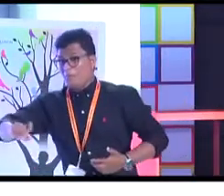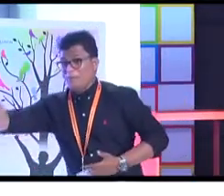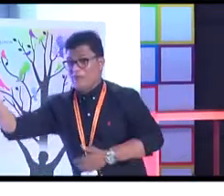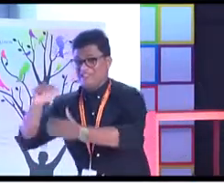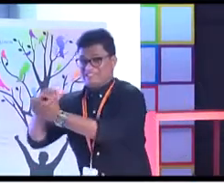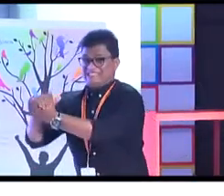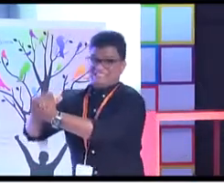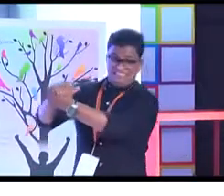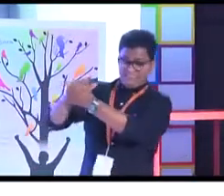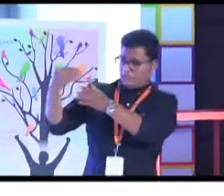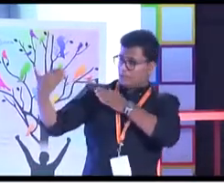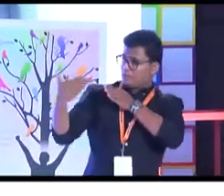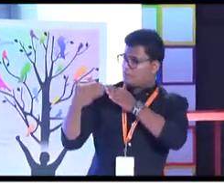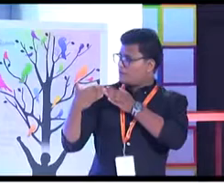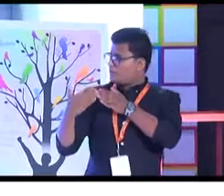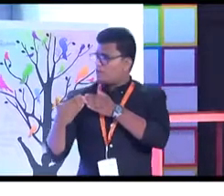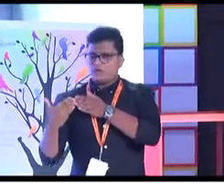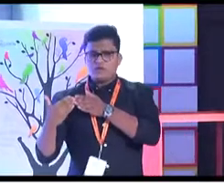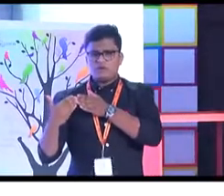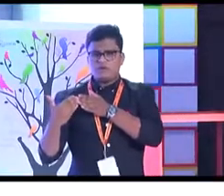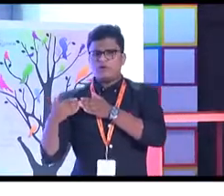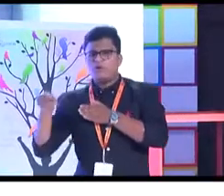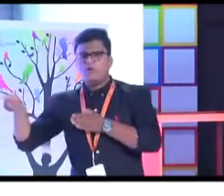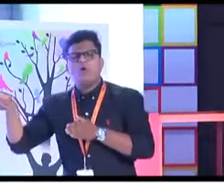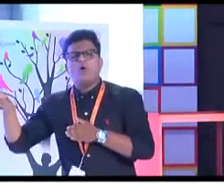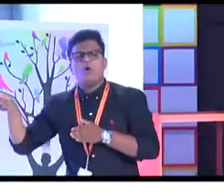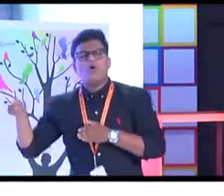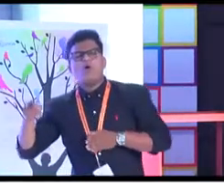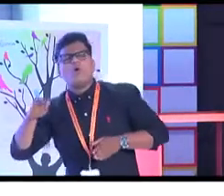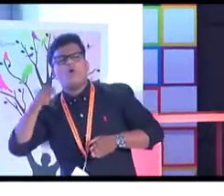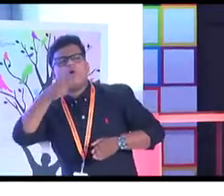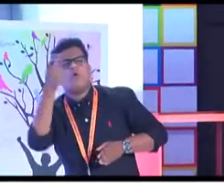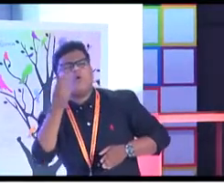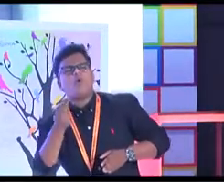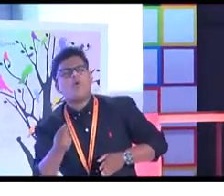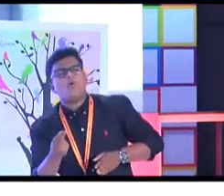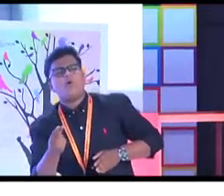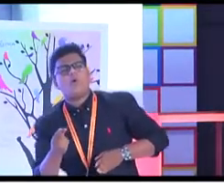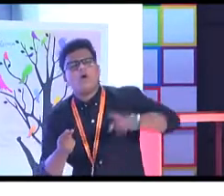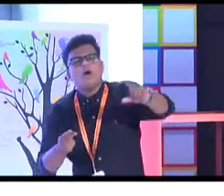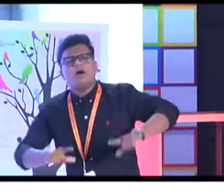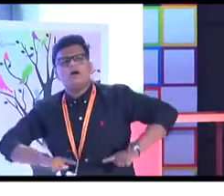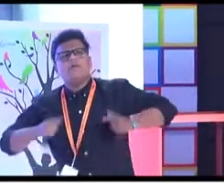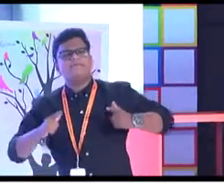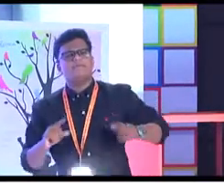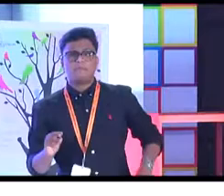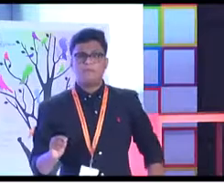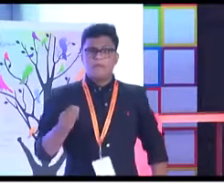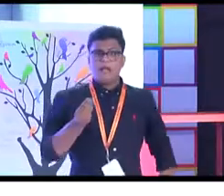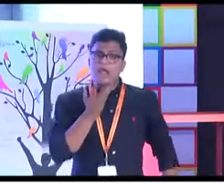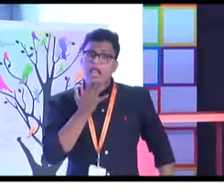said that, Kaustuv, why don't you design and make your life so